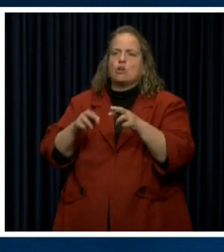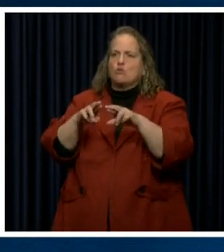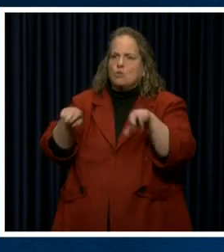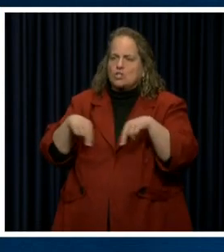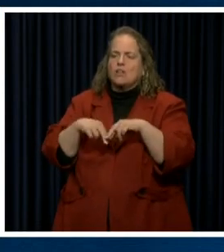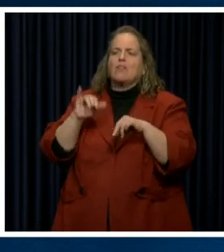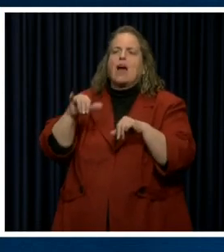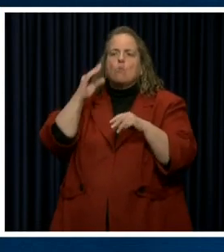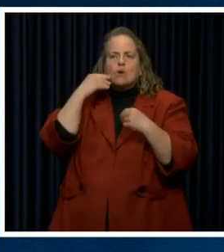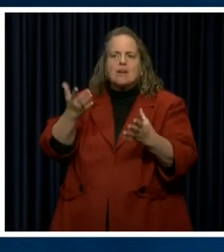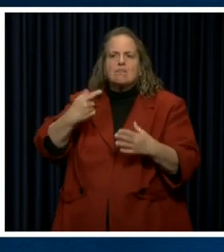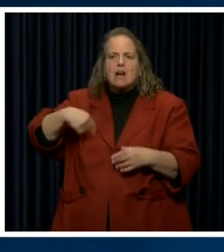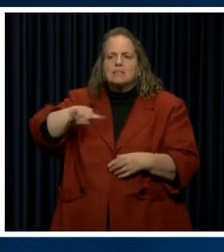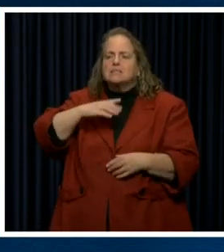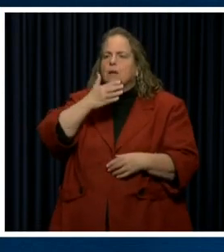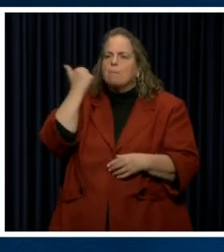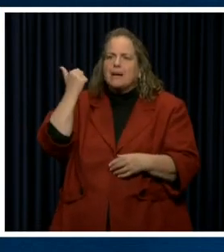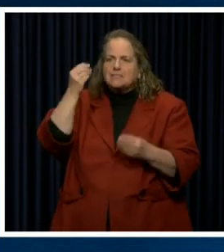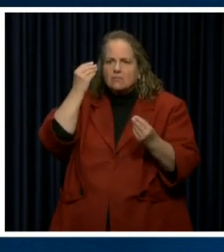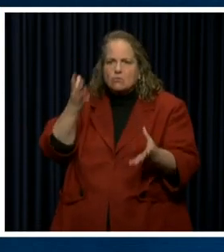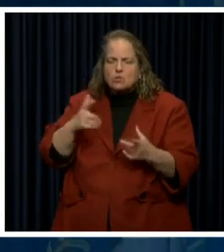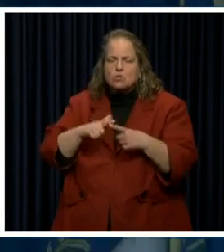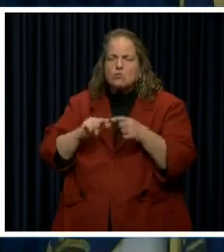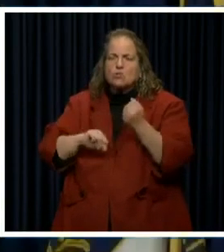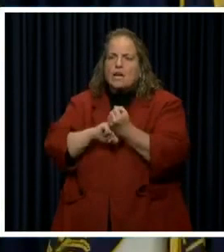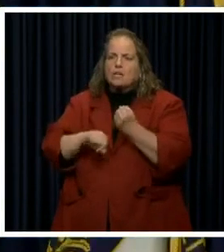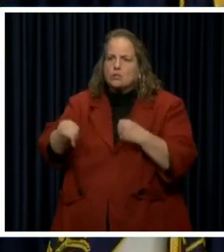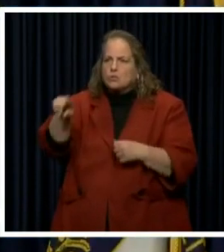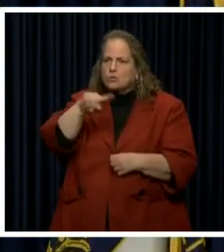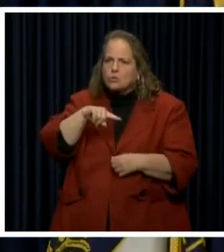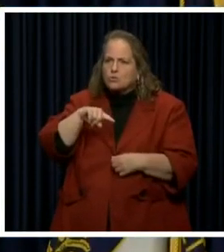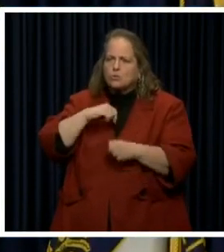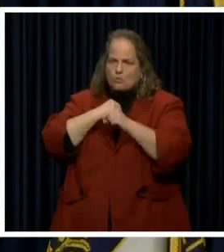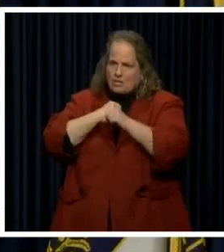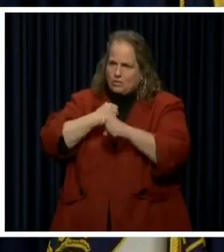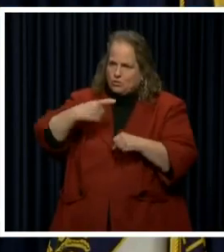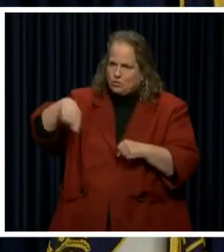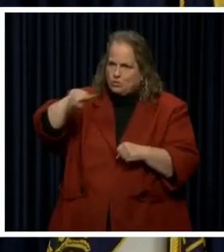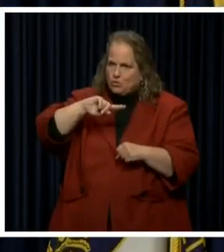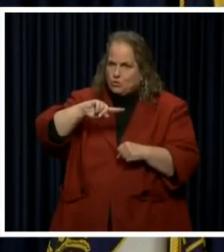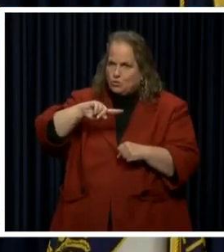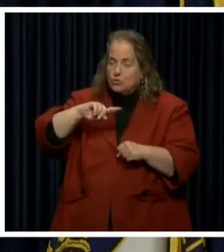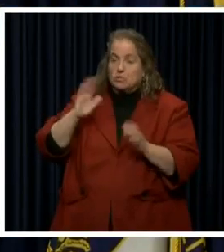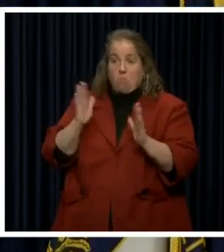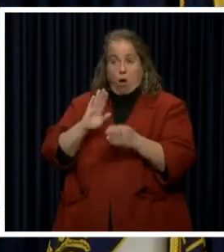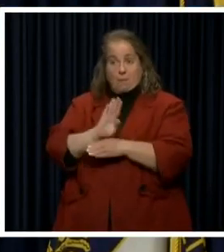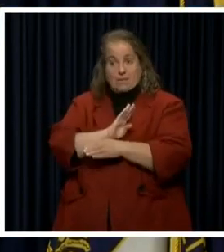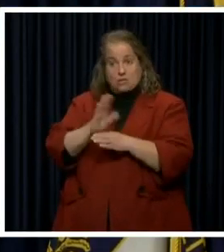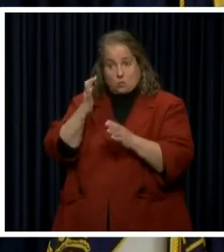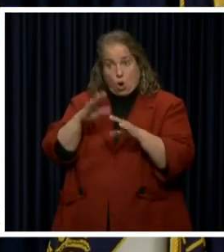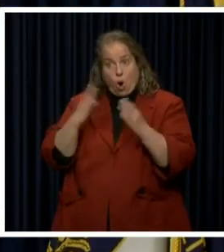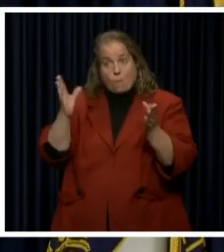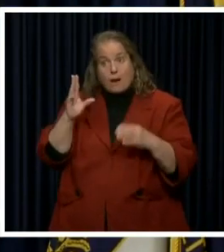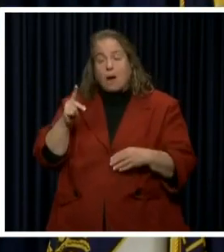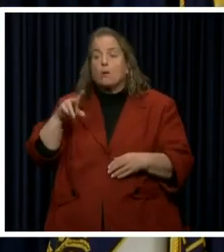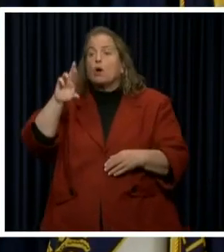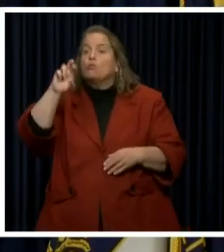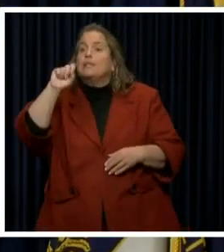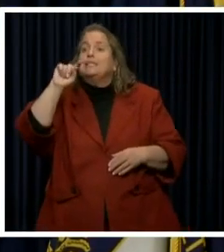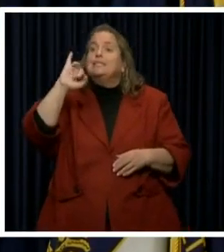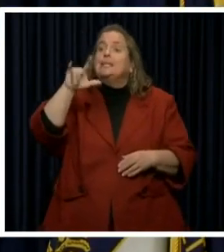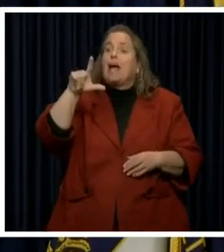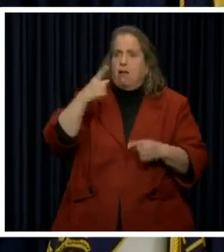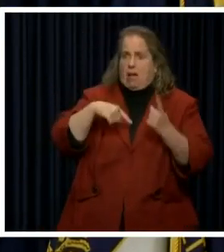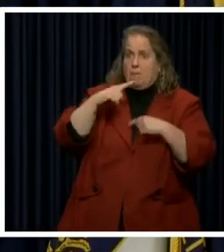best information to protect you. So, small business, you want to open up your retail, which is coming